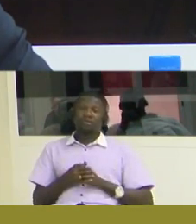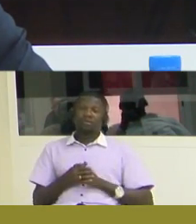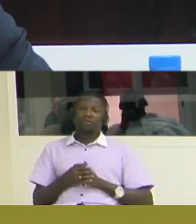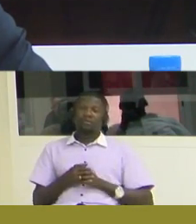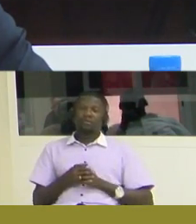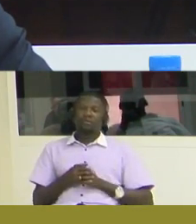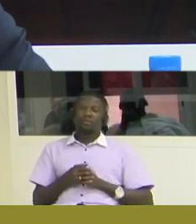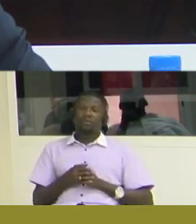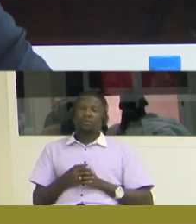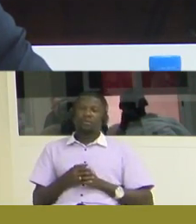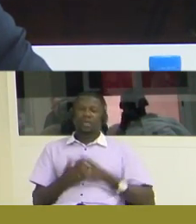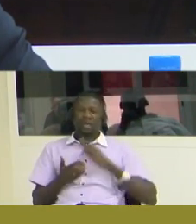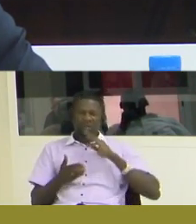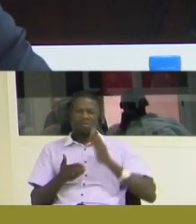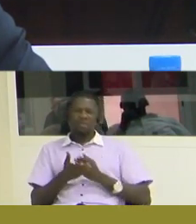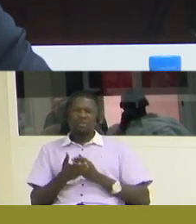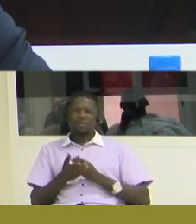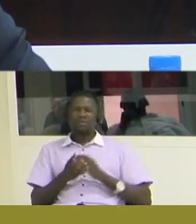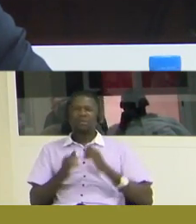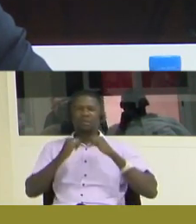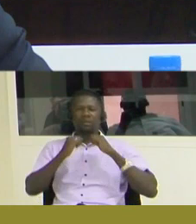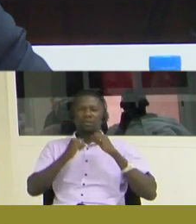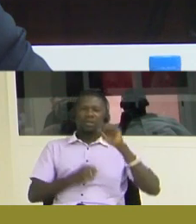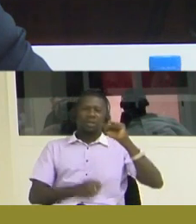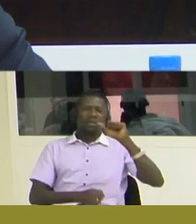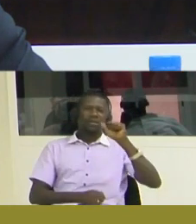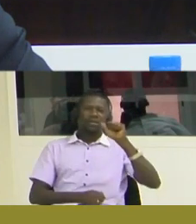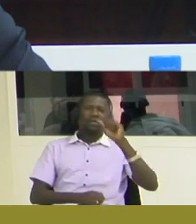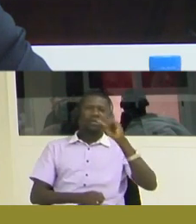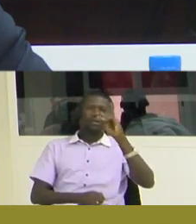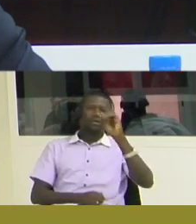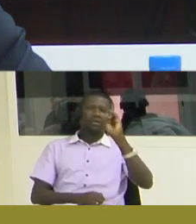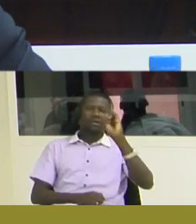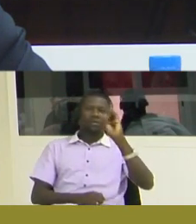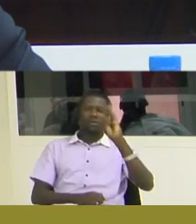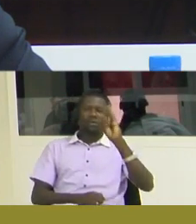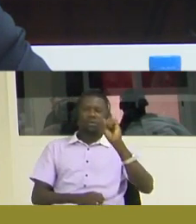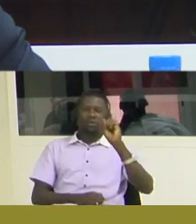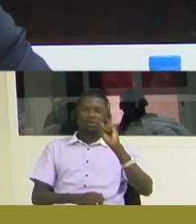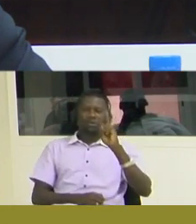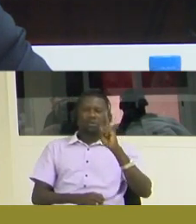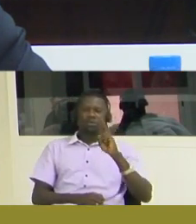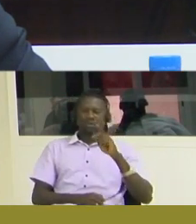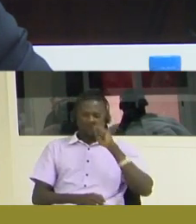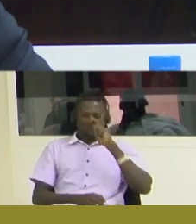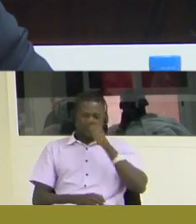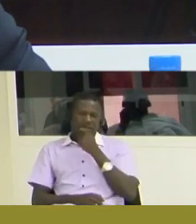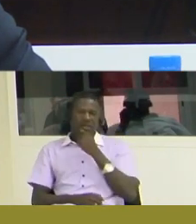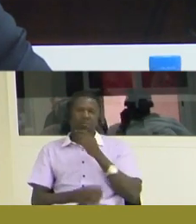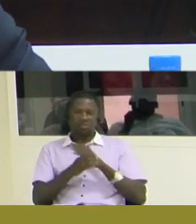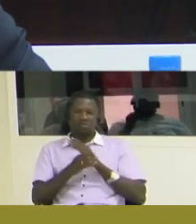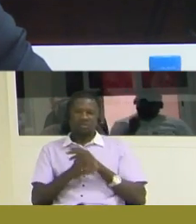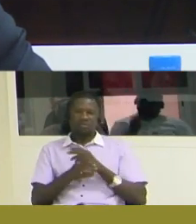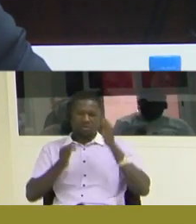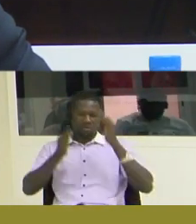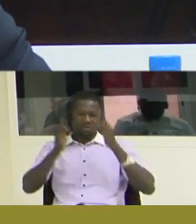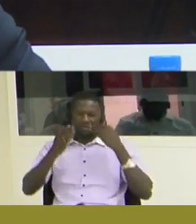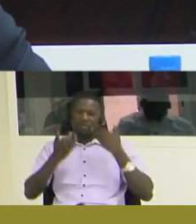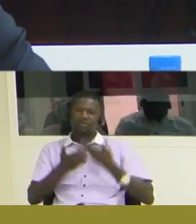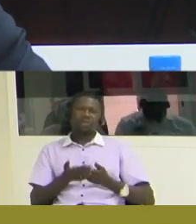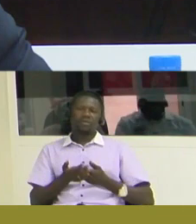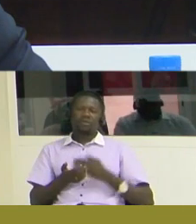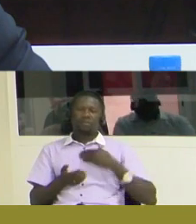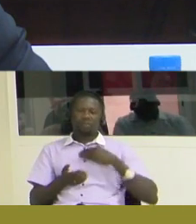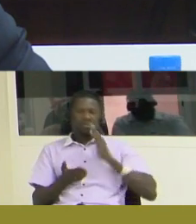Santa Hydra must have passed away before the end of the case I believe so I cannot remember